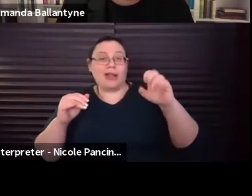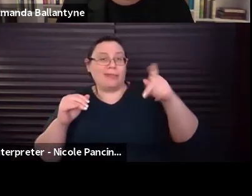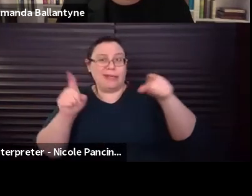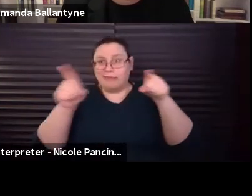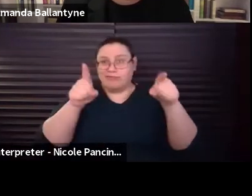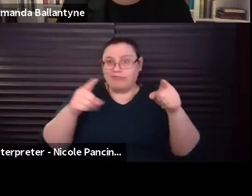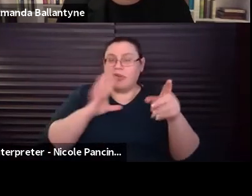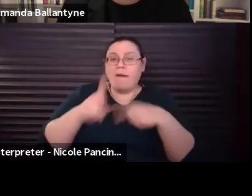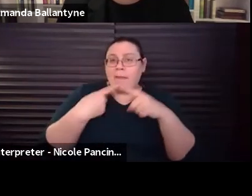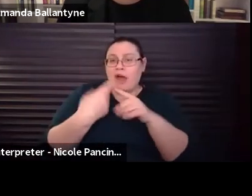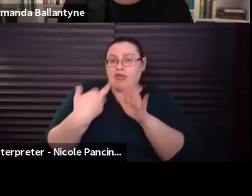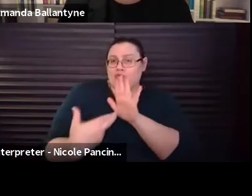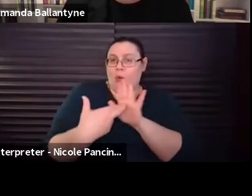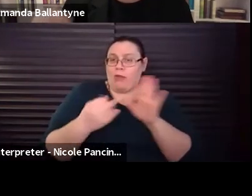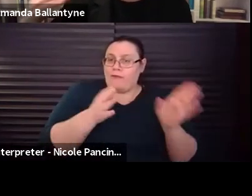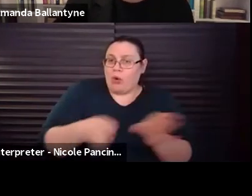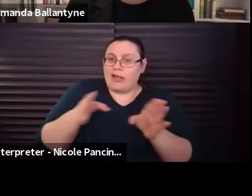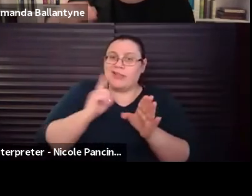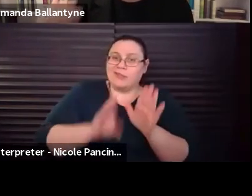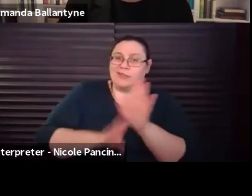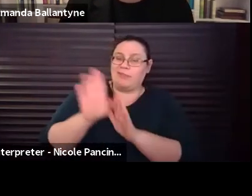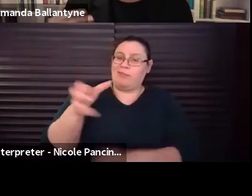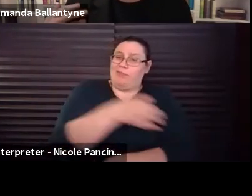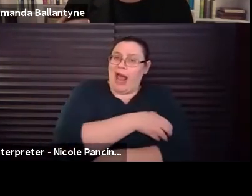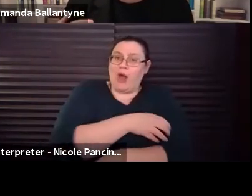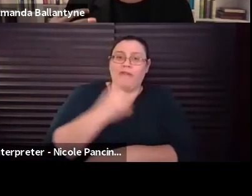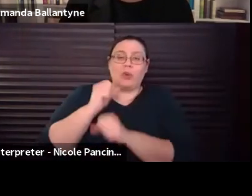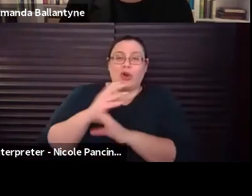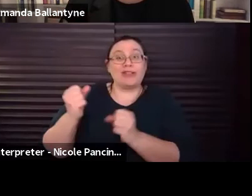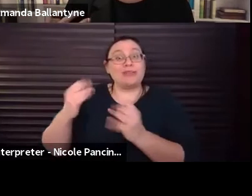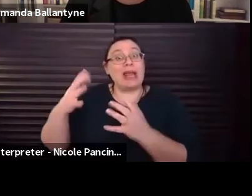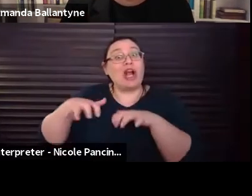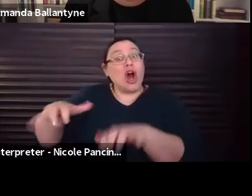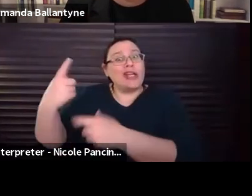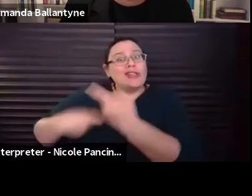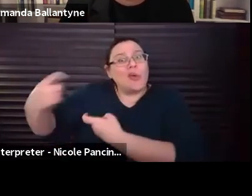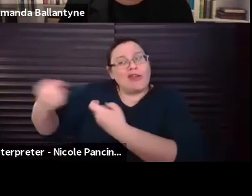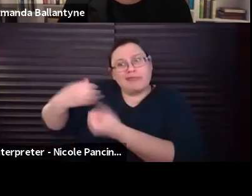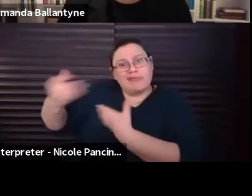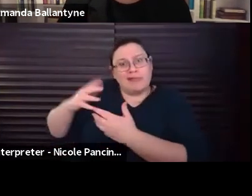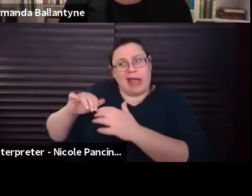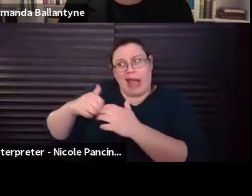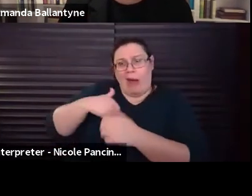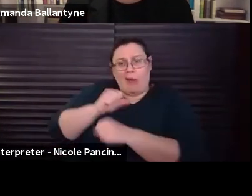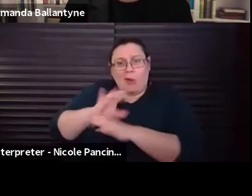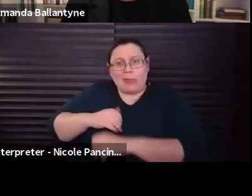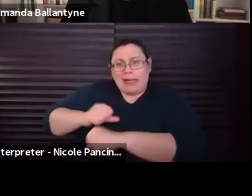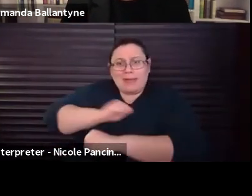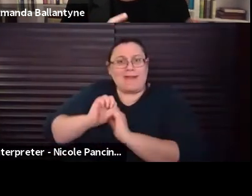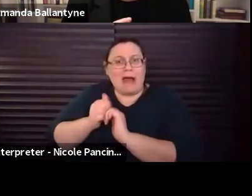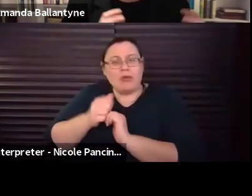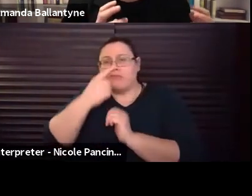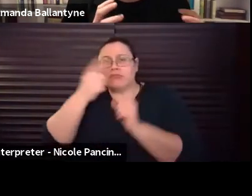organizing in building power for workers. I'm getting a number of audience questions about how workers can protect themselves. So talk to us about the